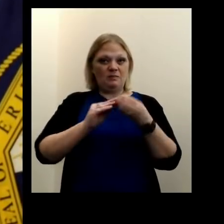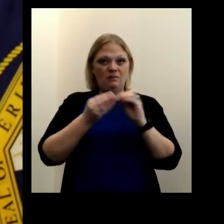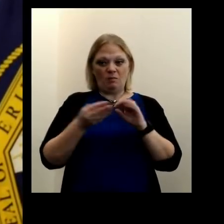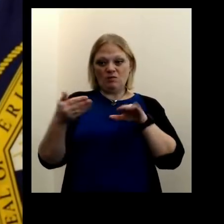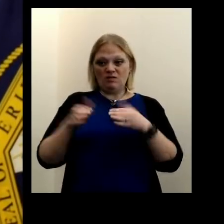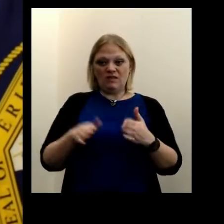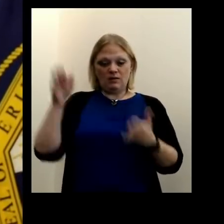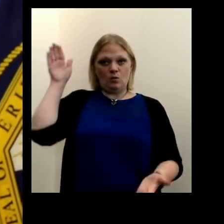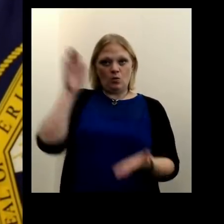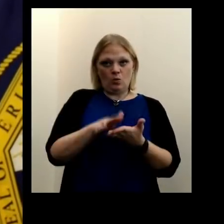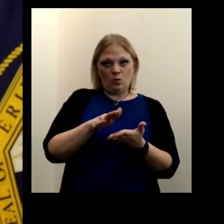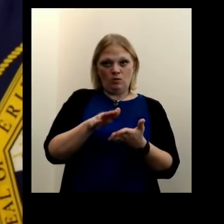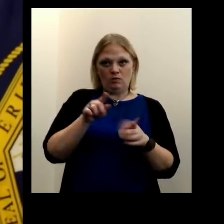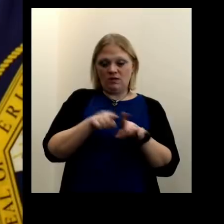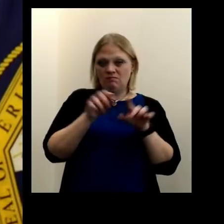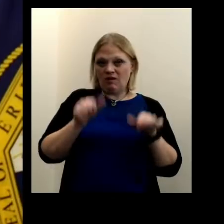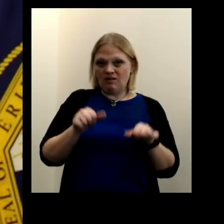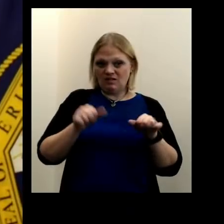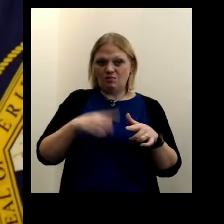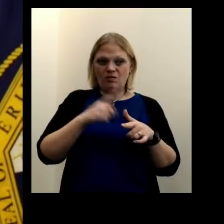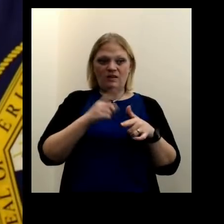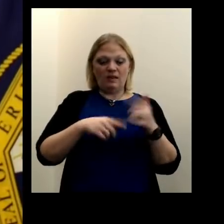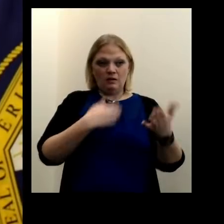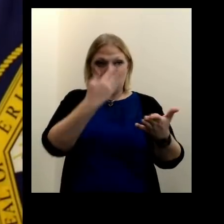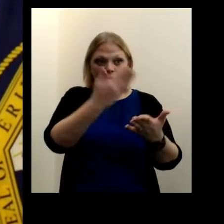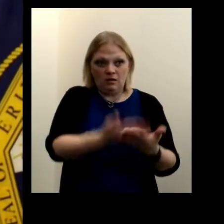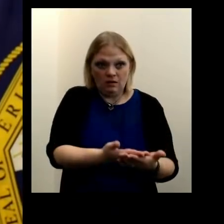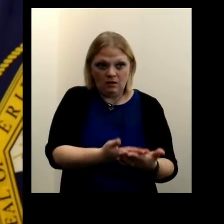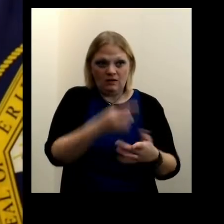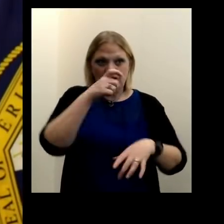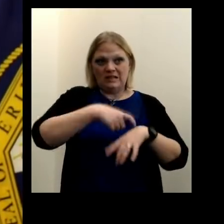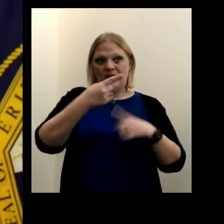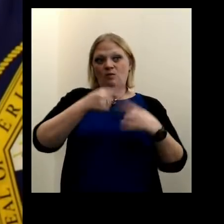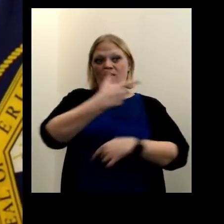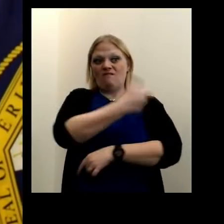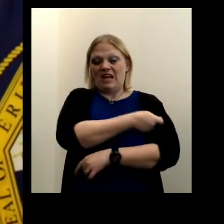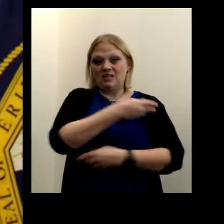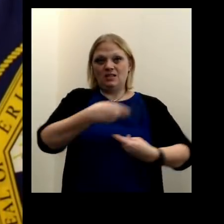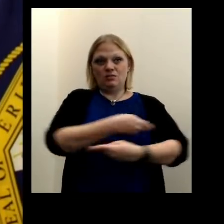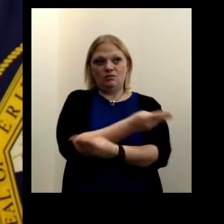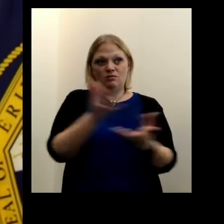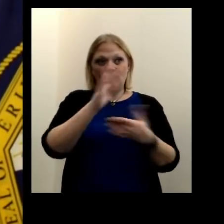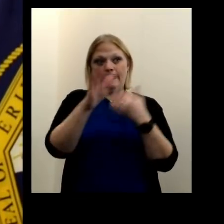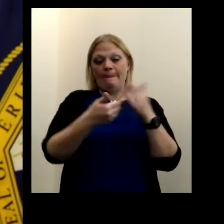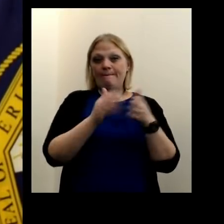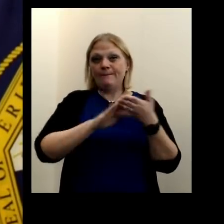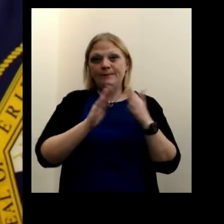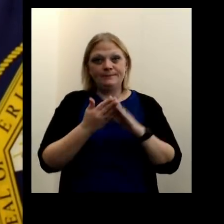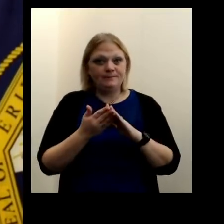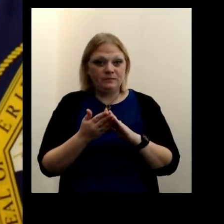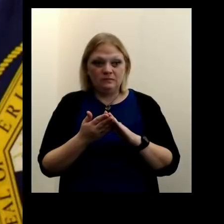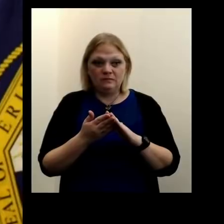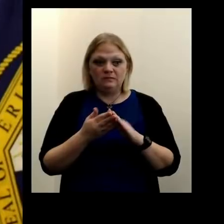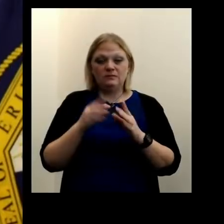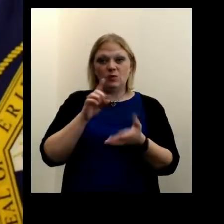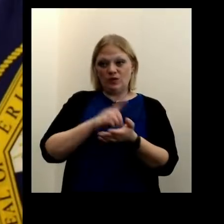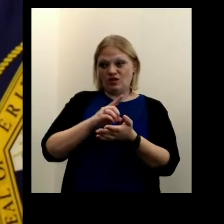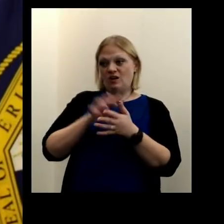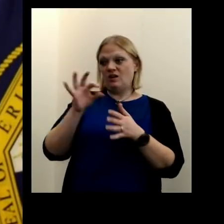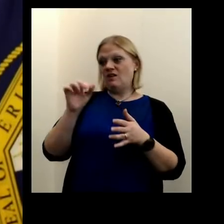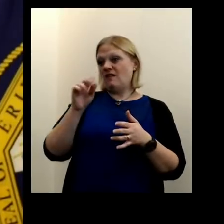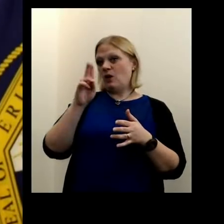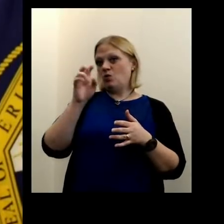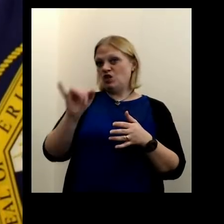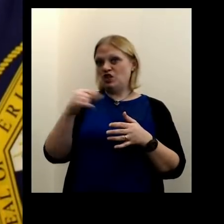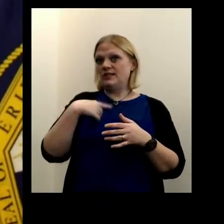it can be until we can get to such time as get a vaccinate the whole community, which, as Dr. Fauci noted